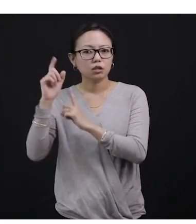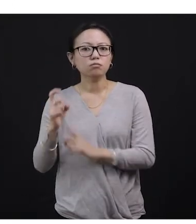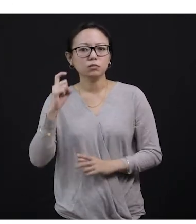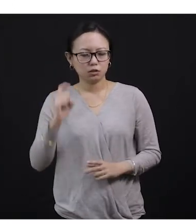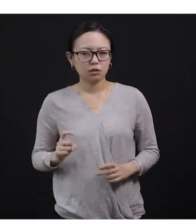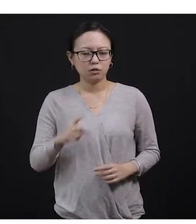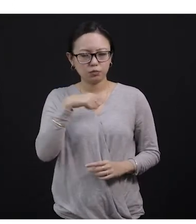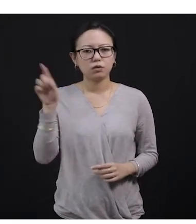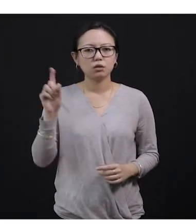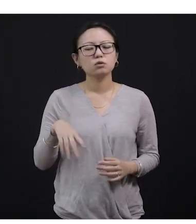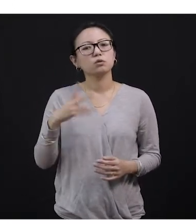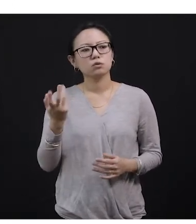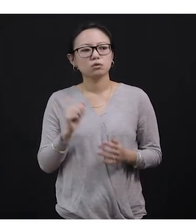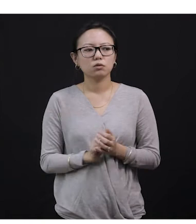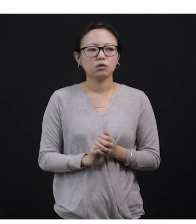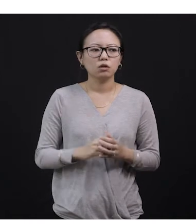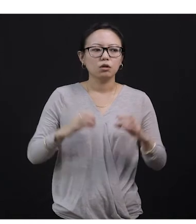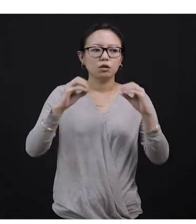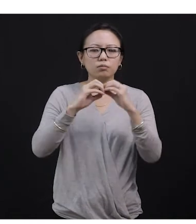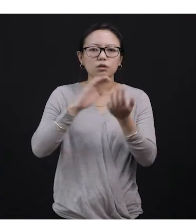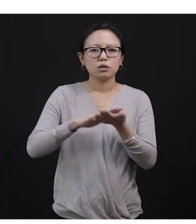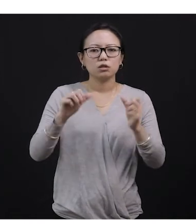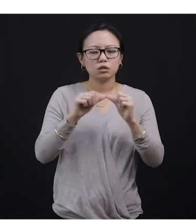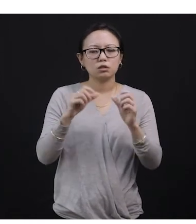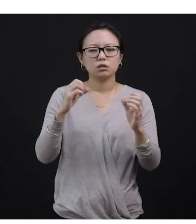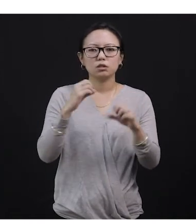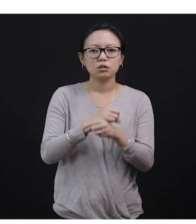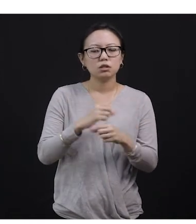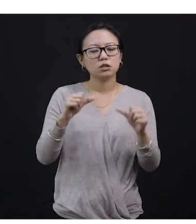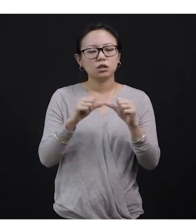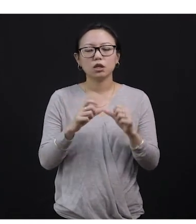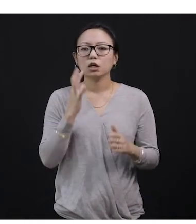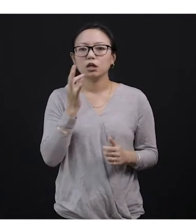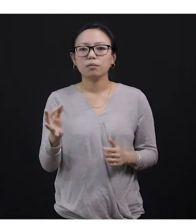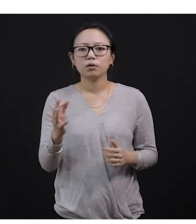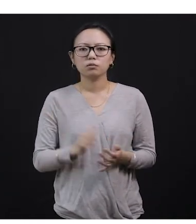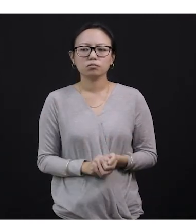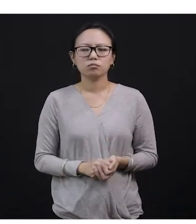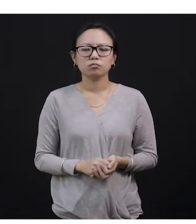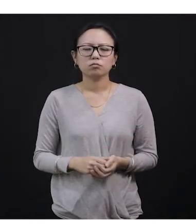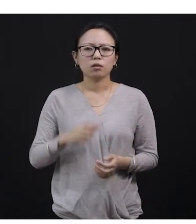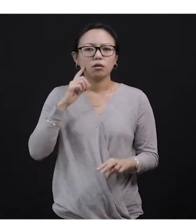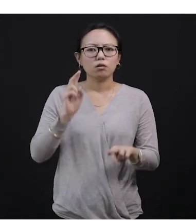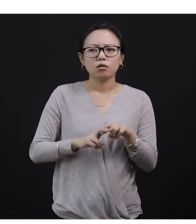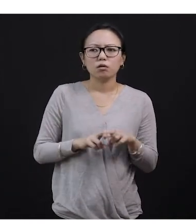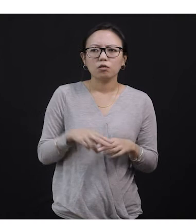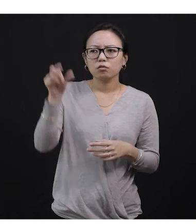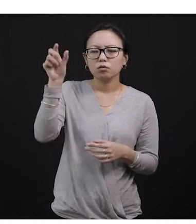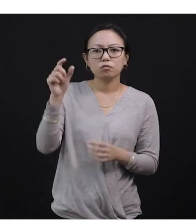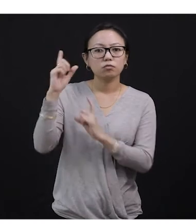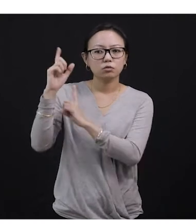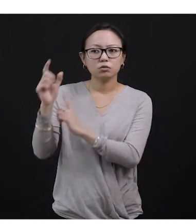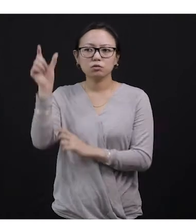a very important role for them. Because if the soldiers were not given salary, then who would like to work, right? So in order